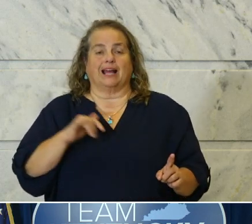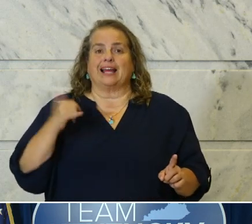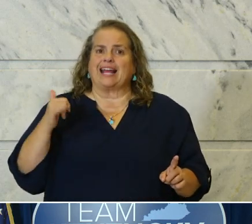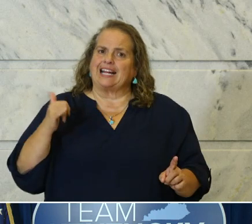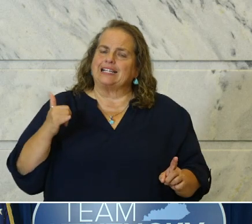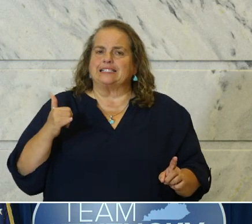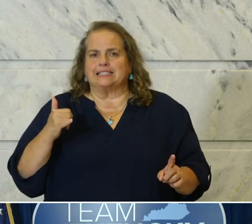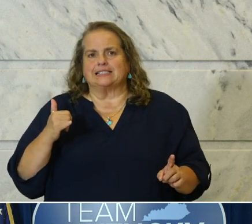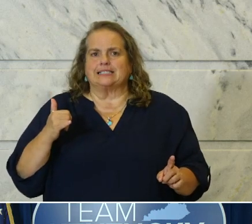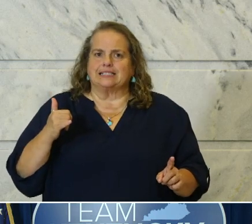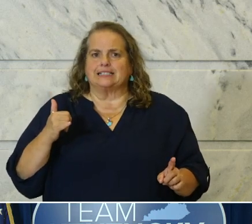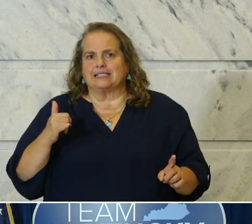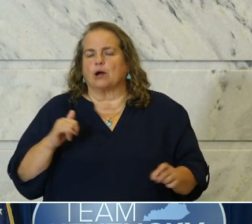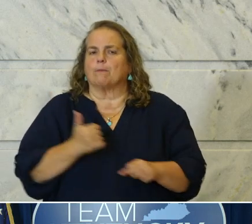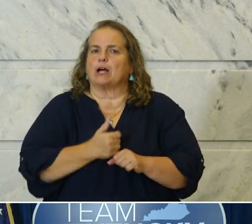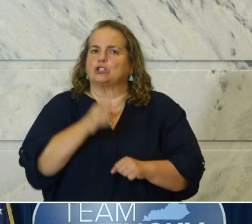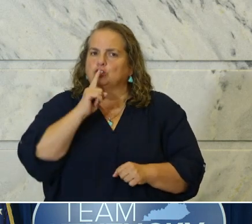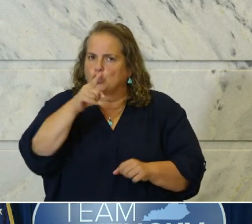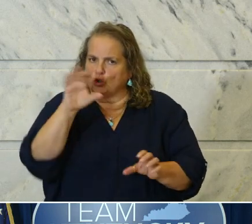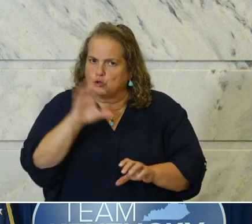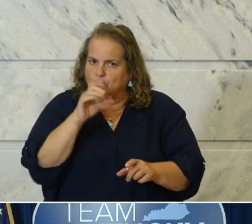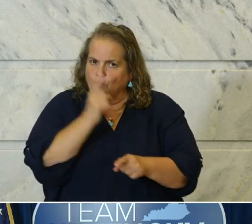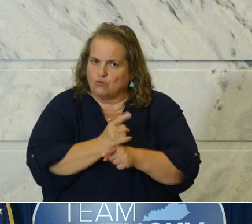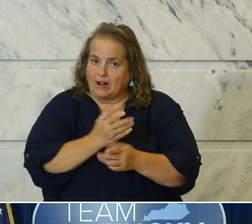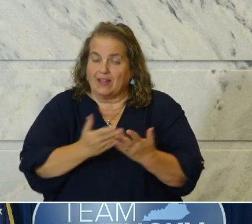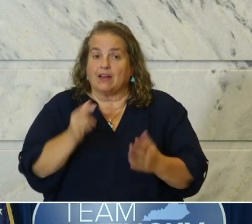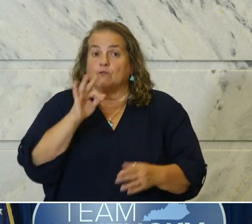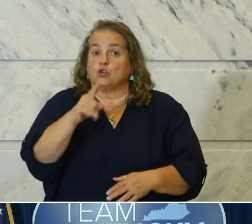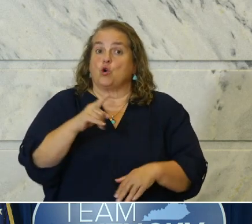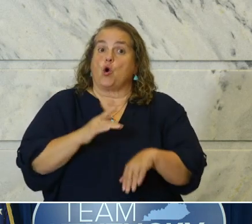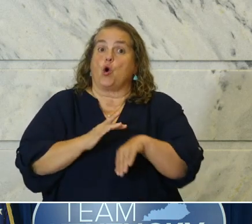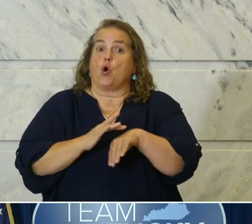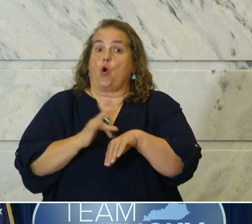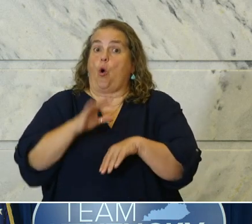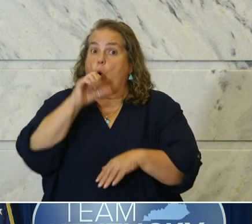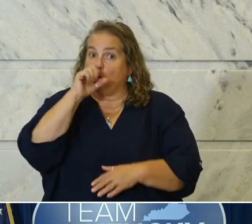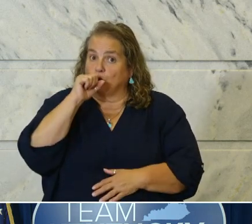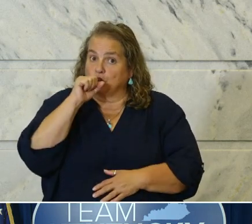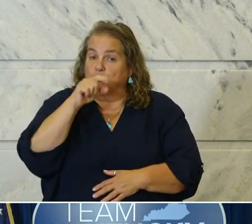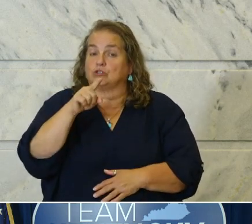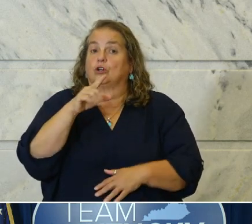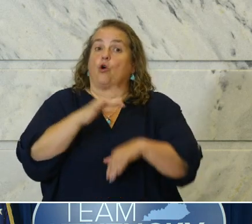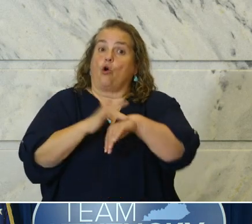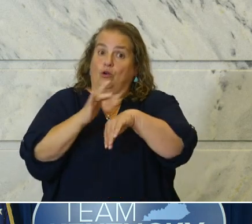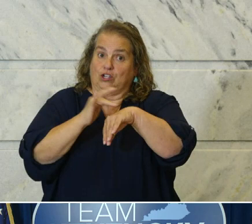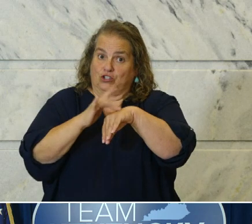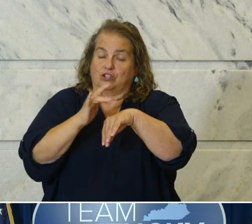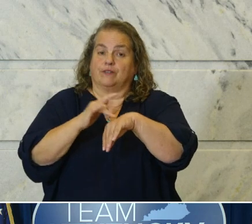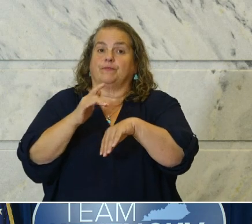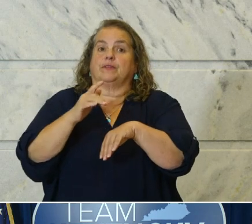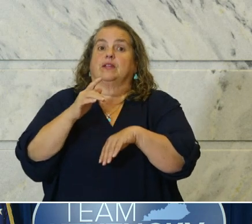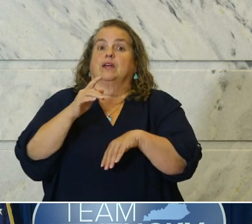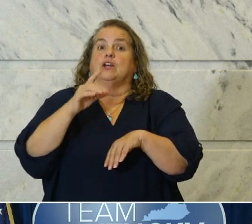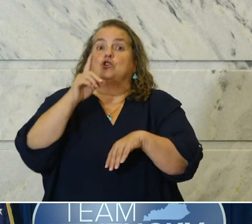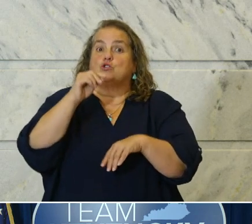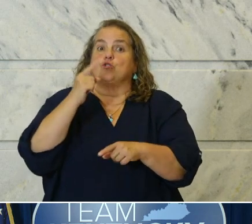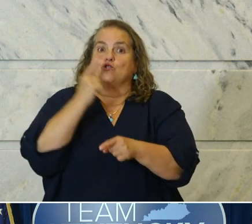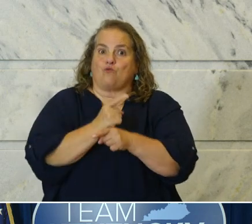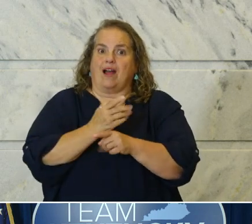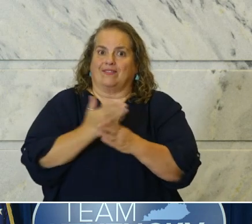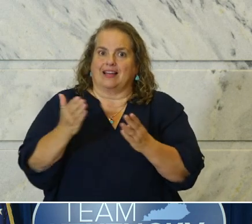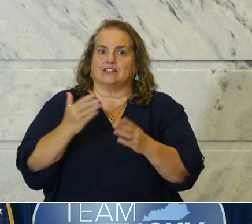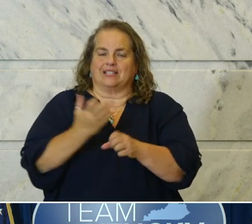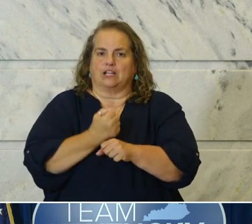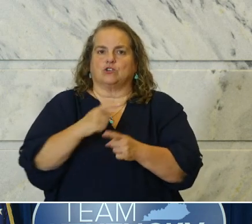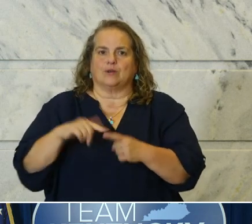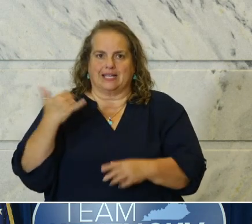that you are doing the right things. If you are orange, be taking steps to get down to yellow. And if you are red, heed